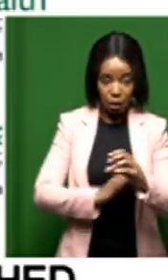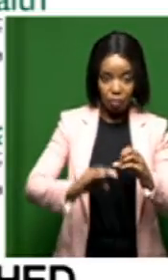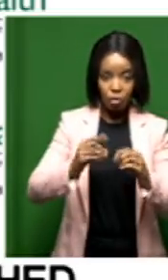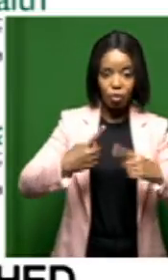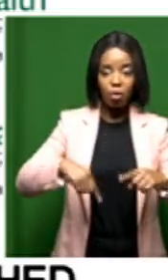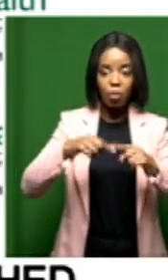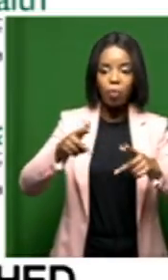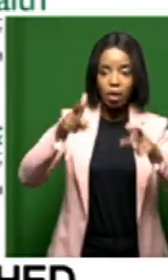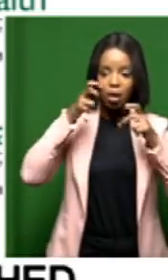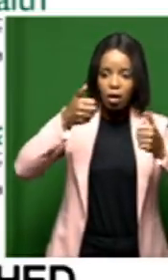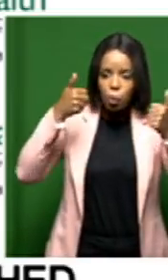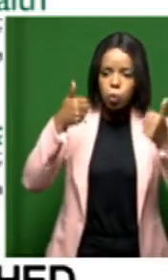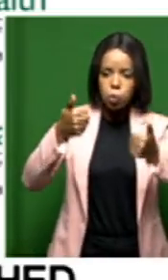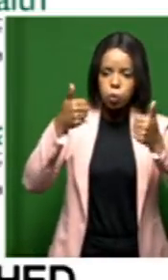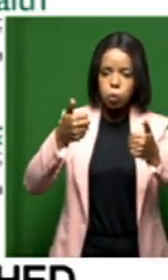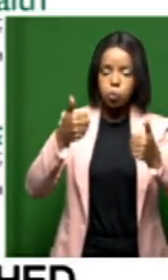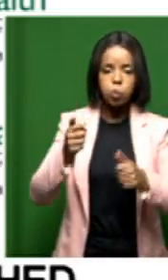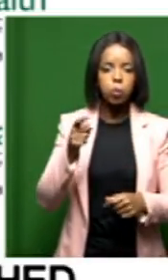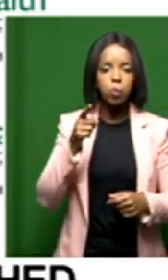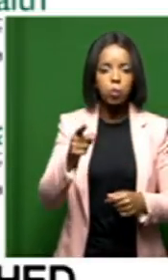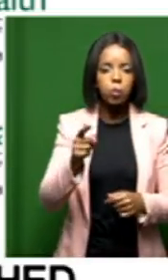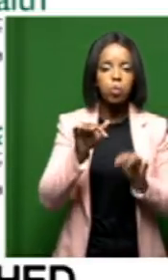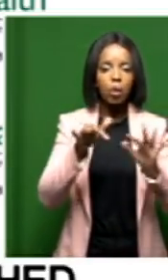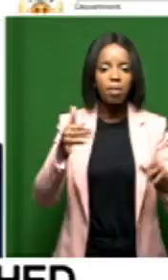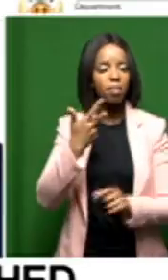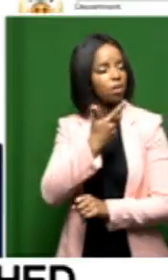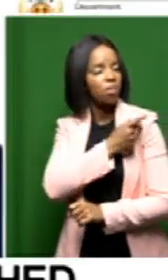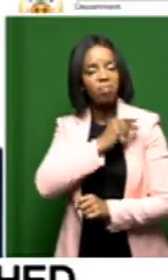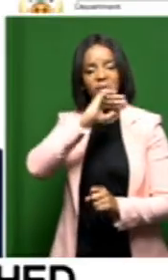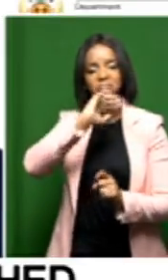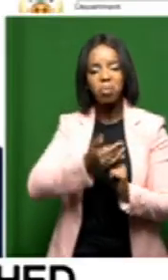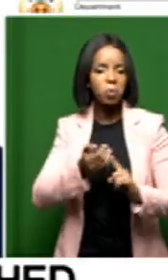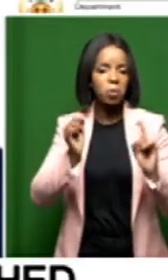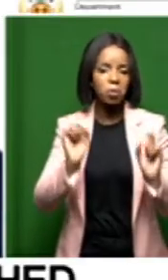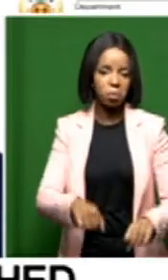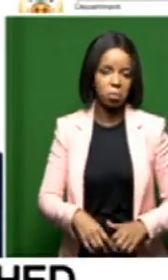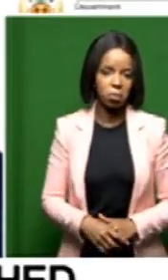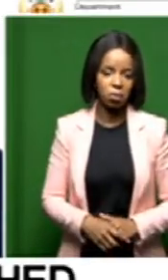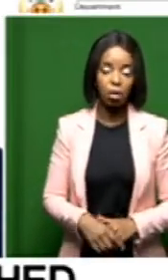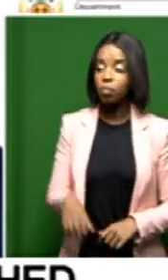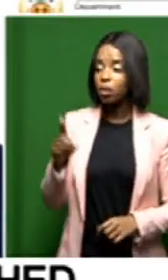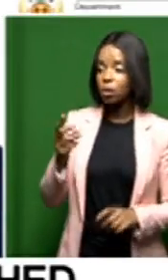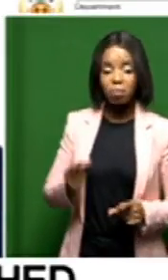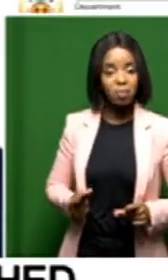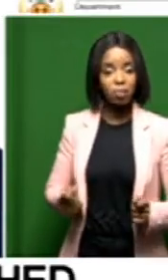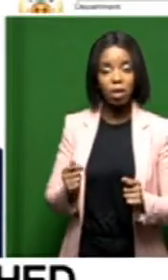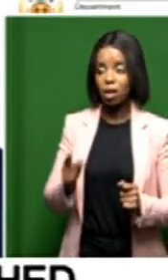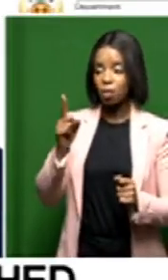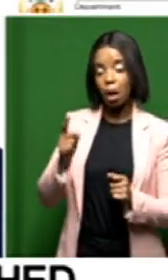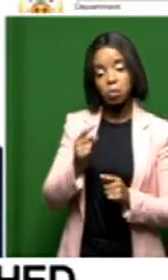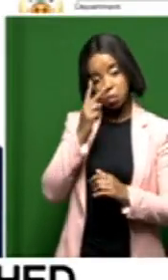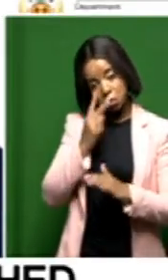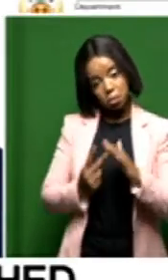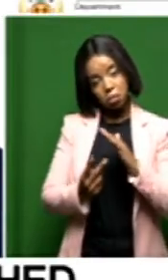who are vaccinated, protection against serious illness. We were quite quick in predicting the fourth wave, and you know, it came a little earlier